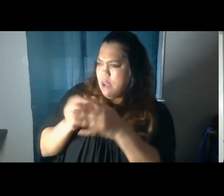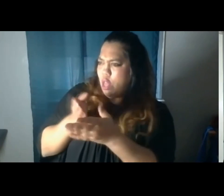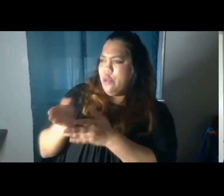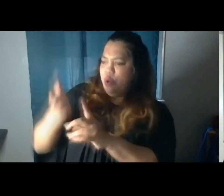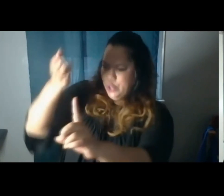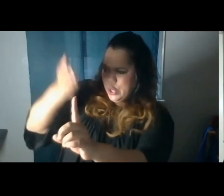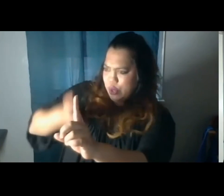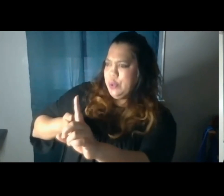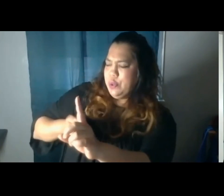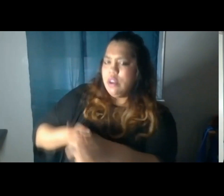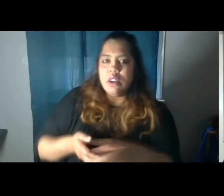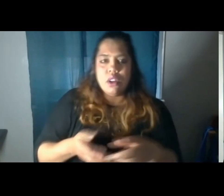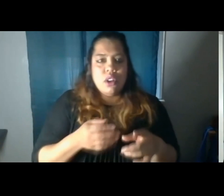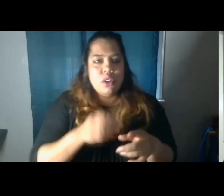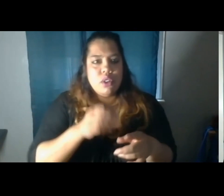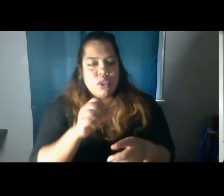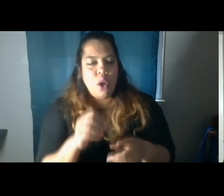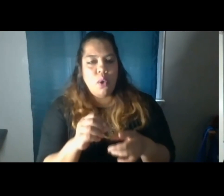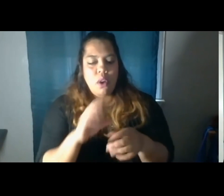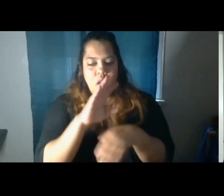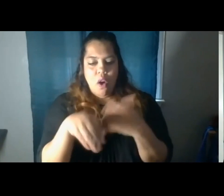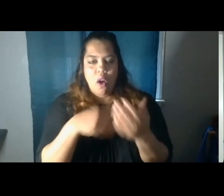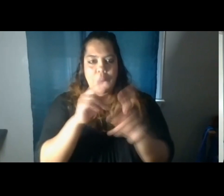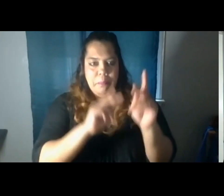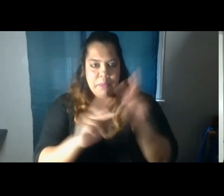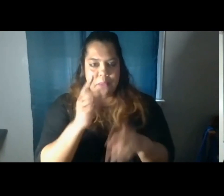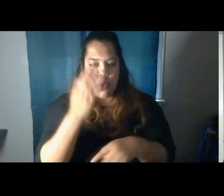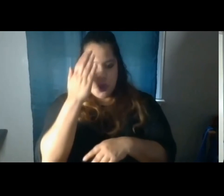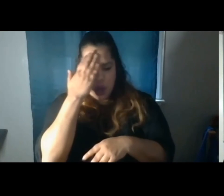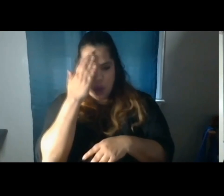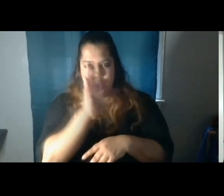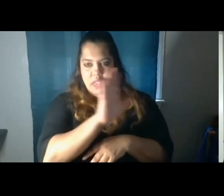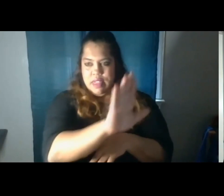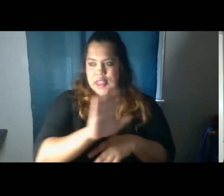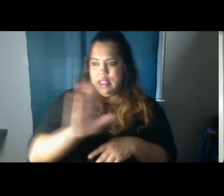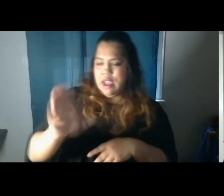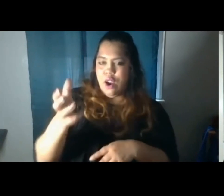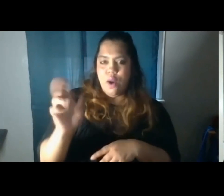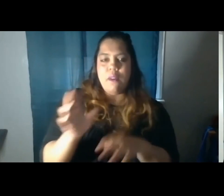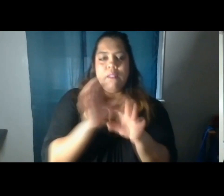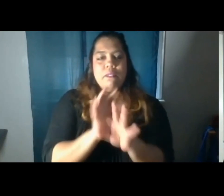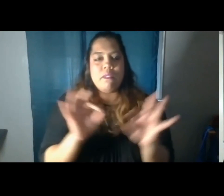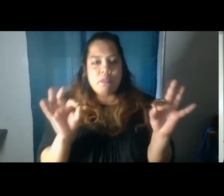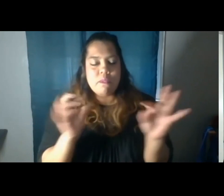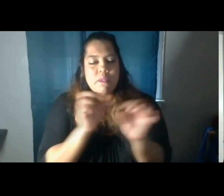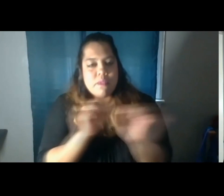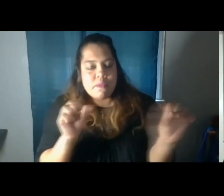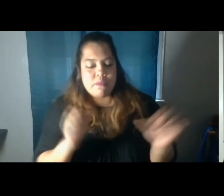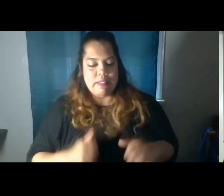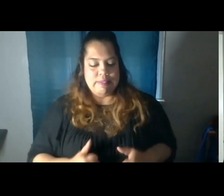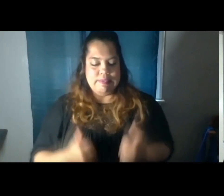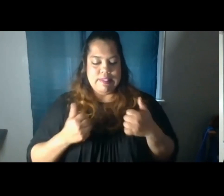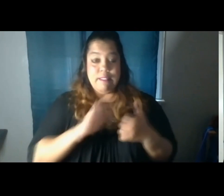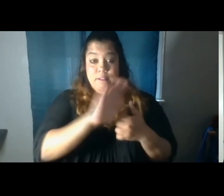of God is given the full opportunity to know their freedom, to live that freedom, to be fed, to